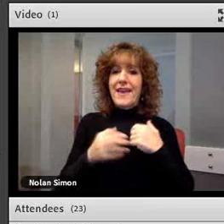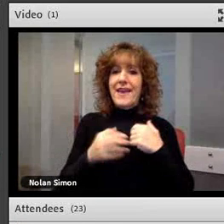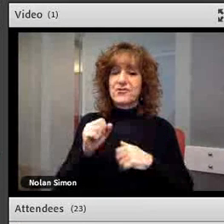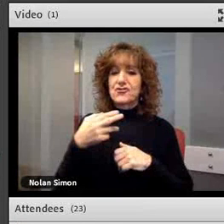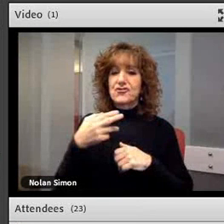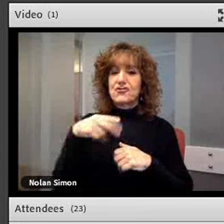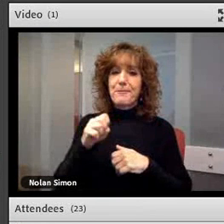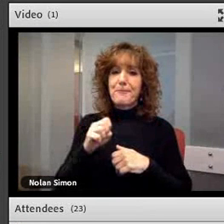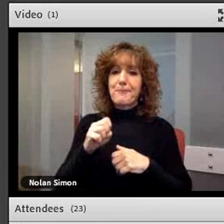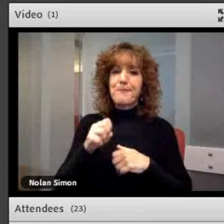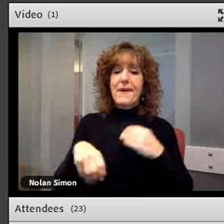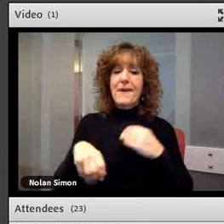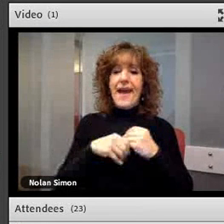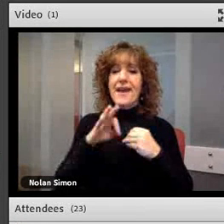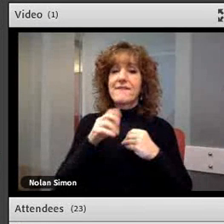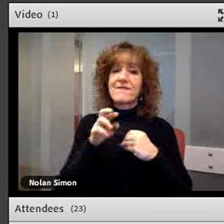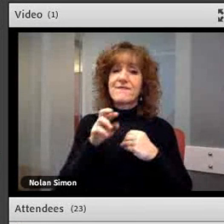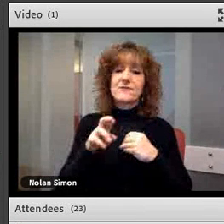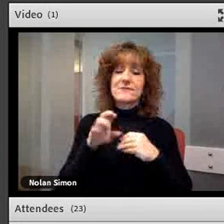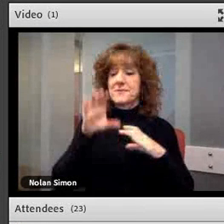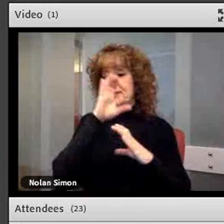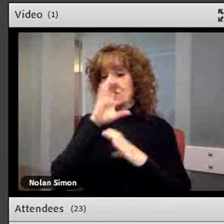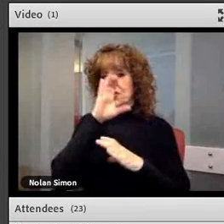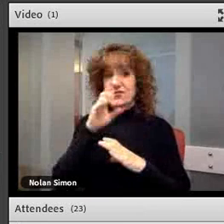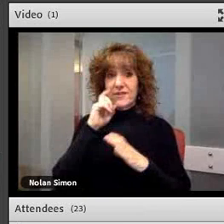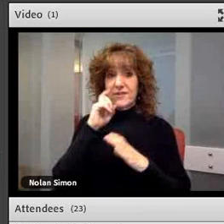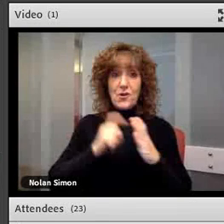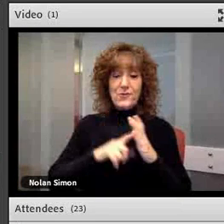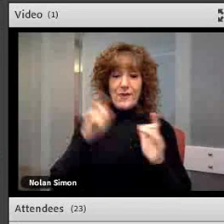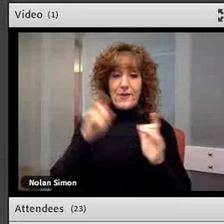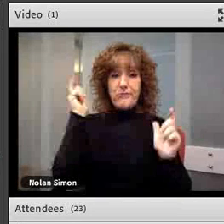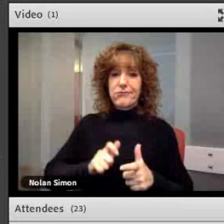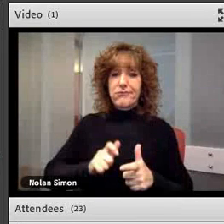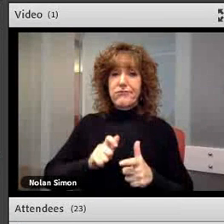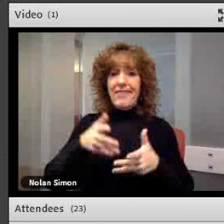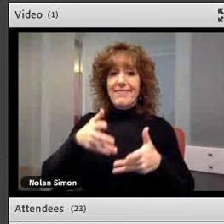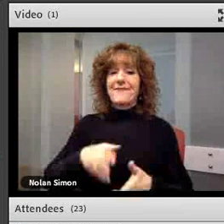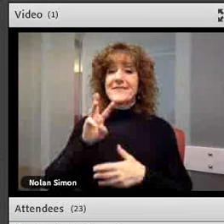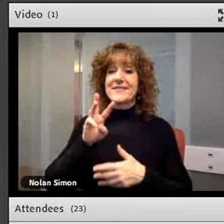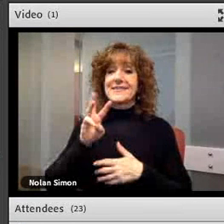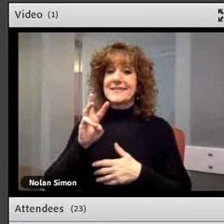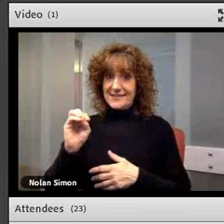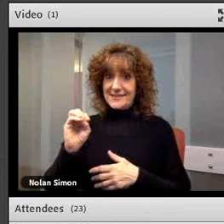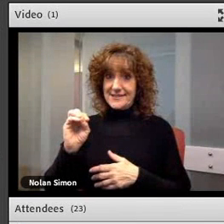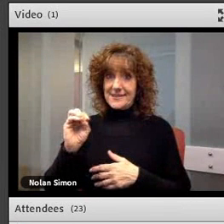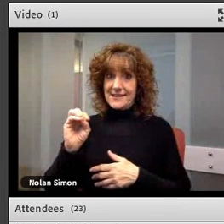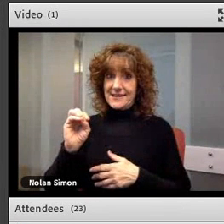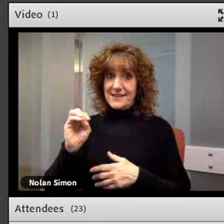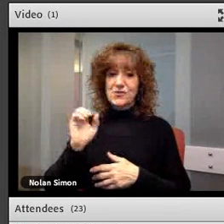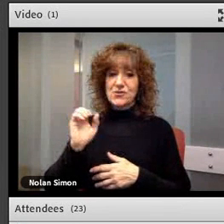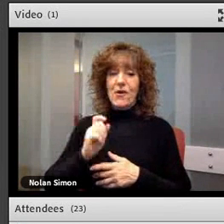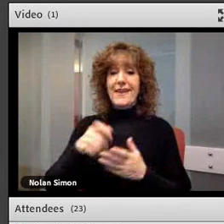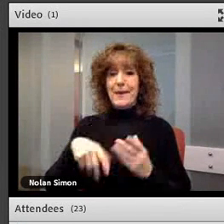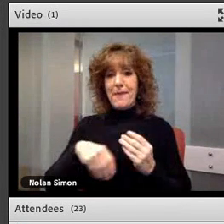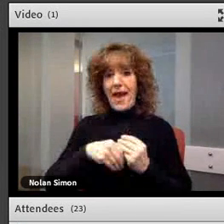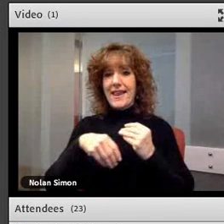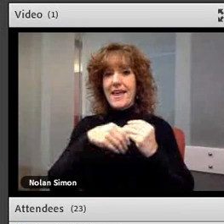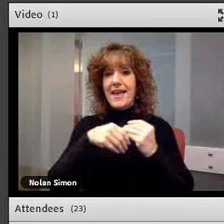the filter. Do a search. Notice now we're down to 60. Okay, so I can keep